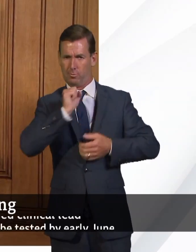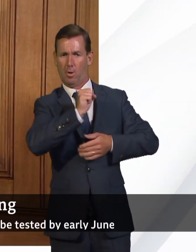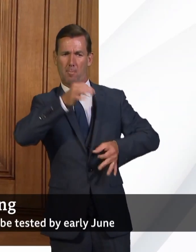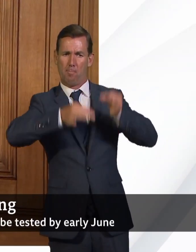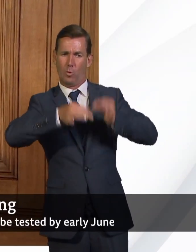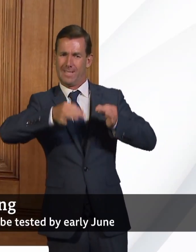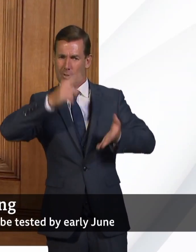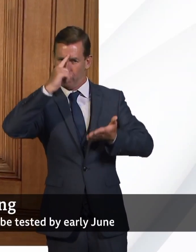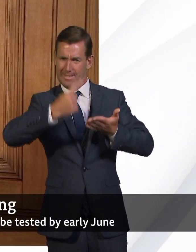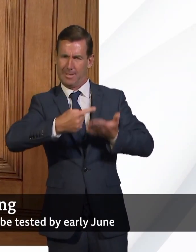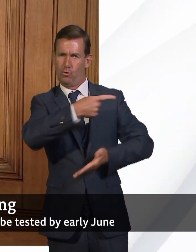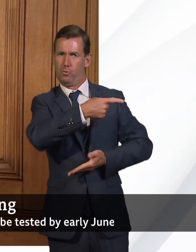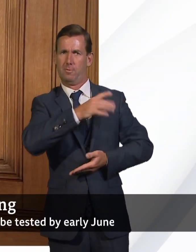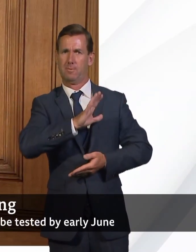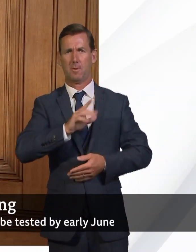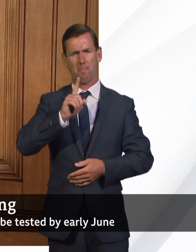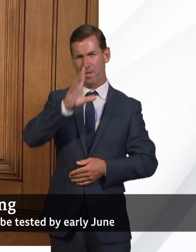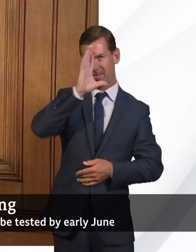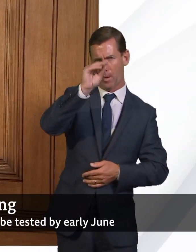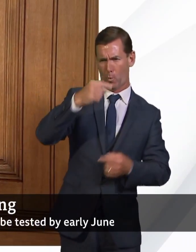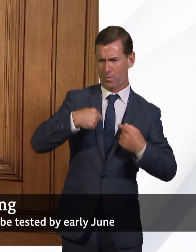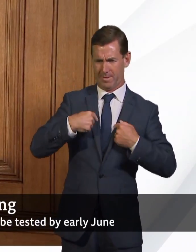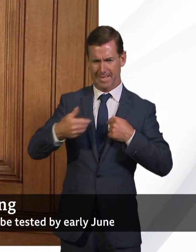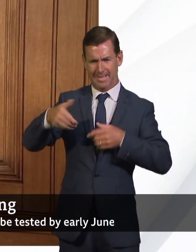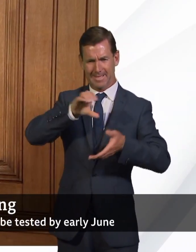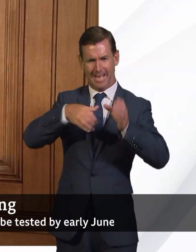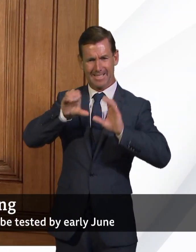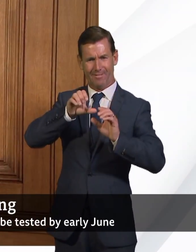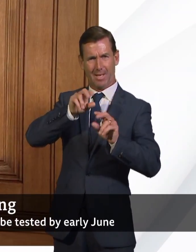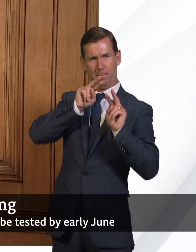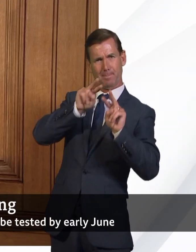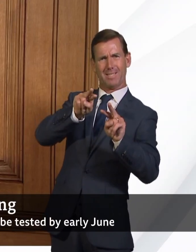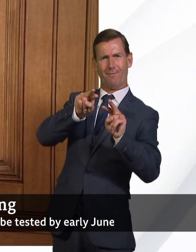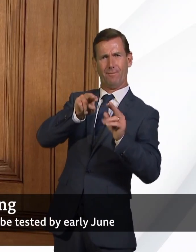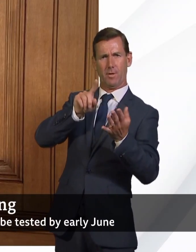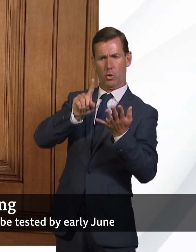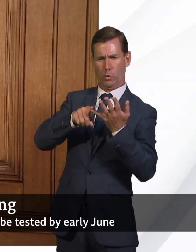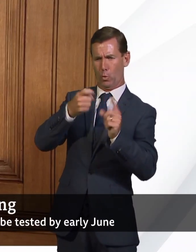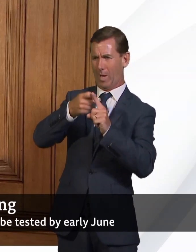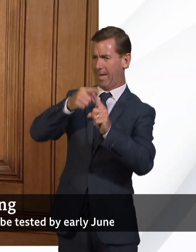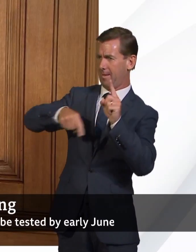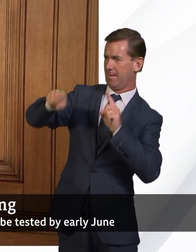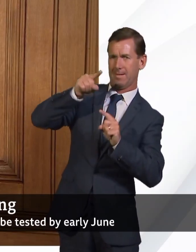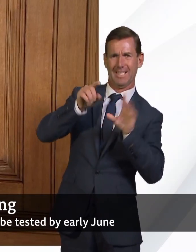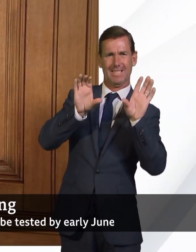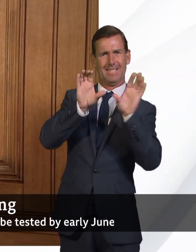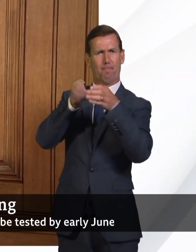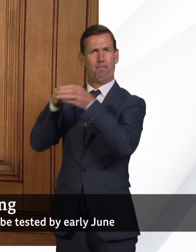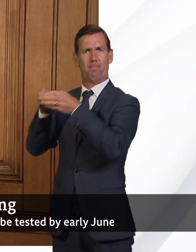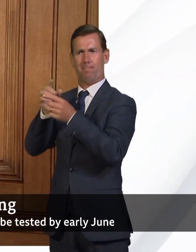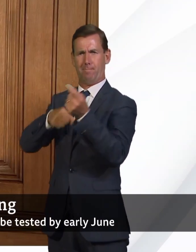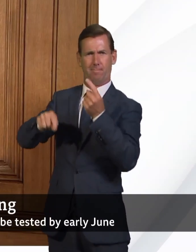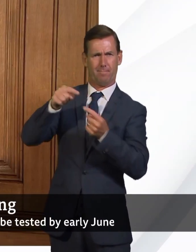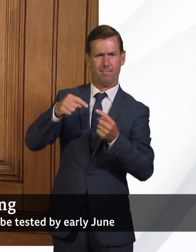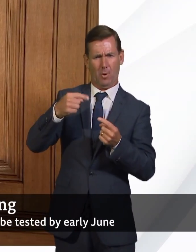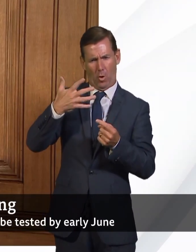perspective, as scientists, as UK CMO teams, we work very closely in